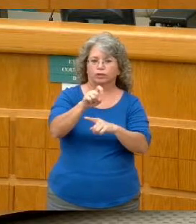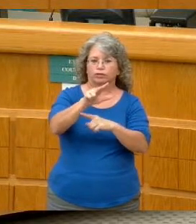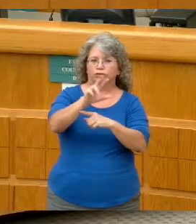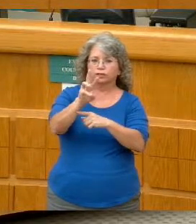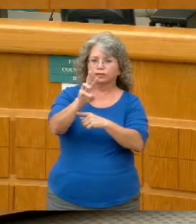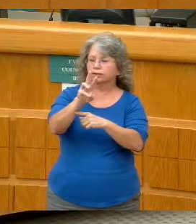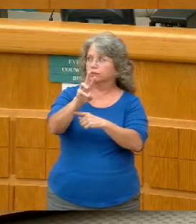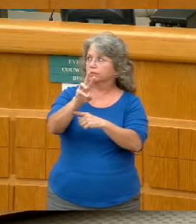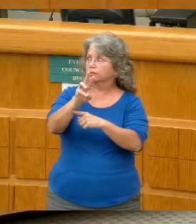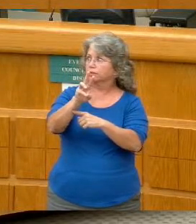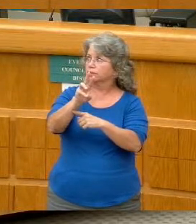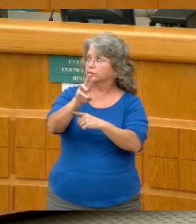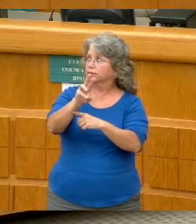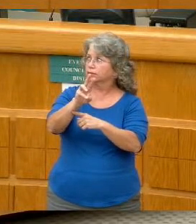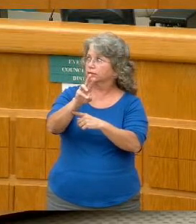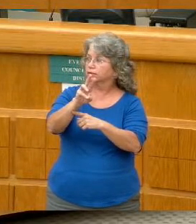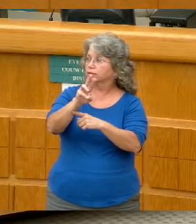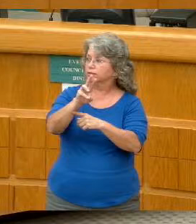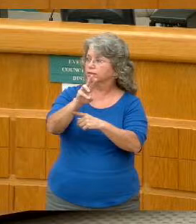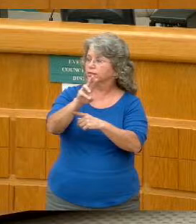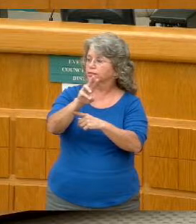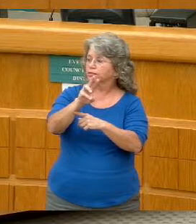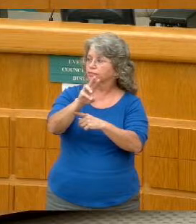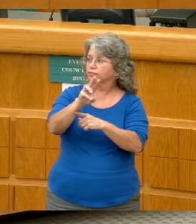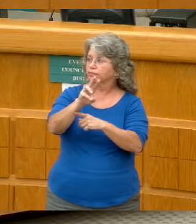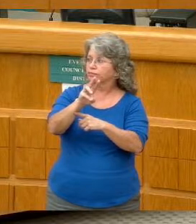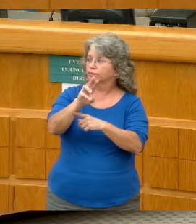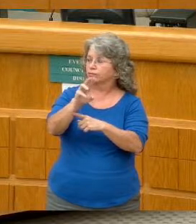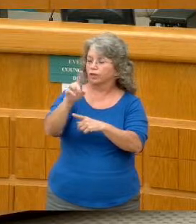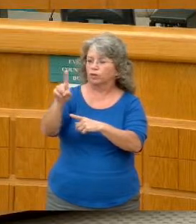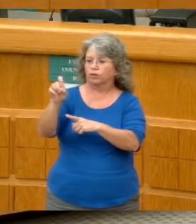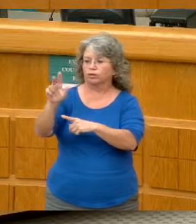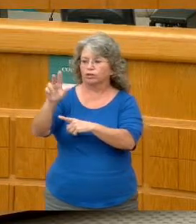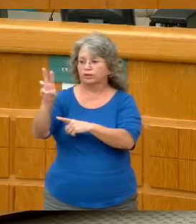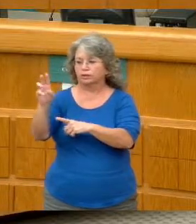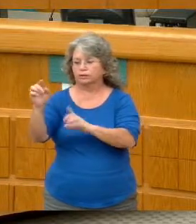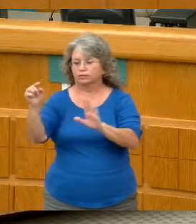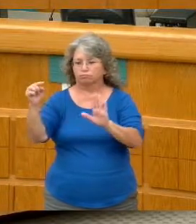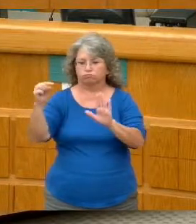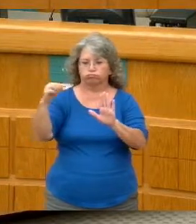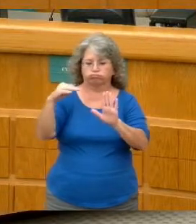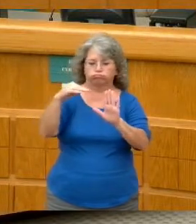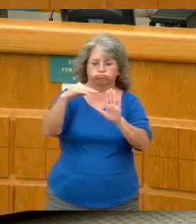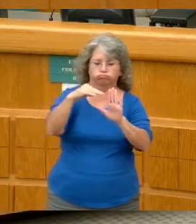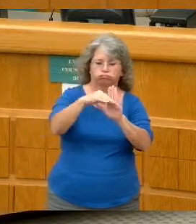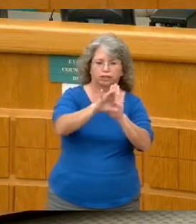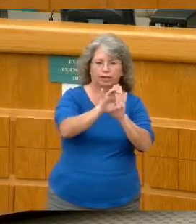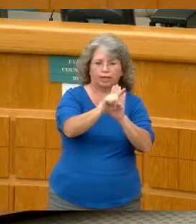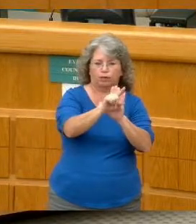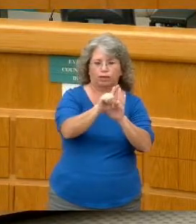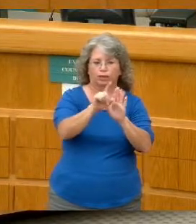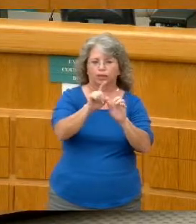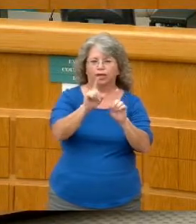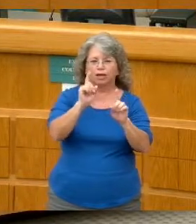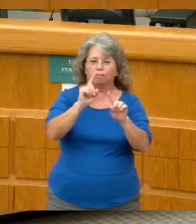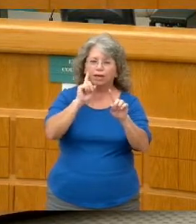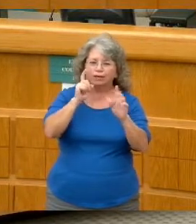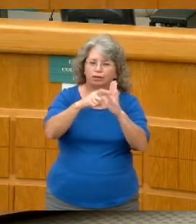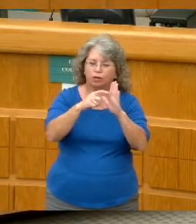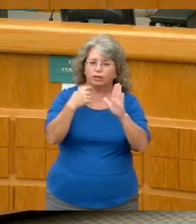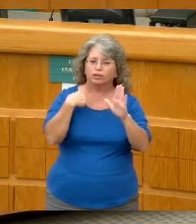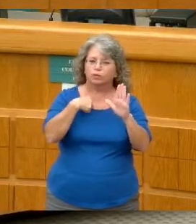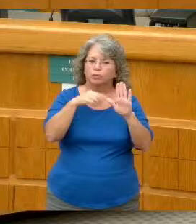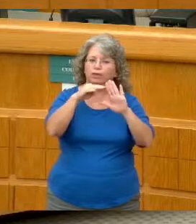from 136 on the opposite side of the graph to 91. But you do see that you were